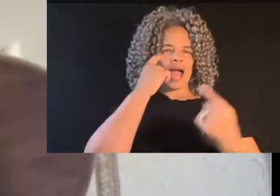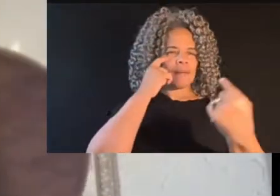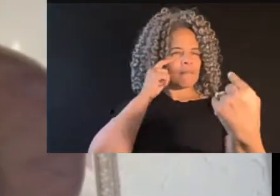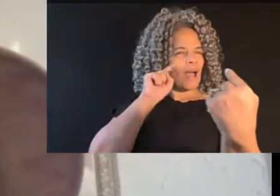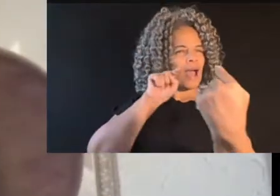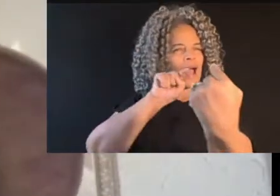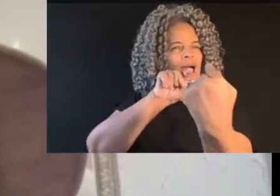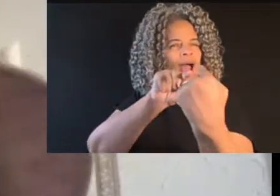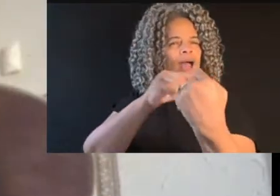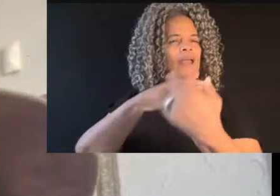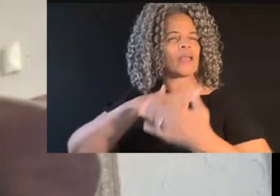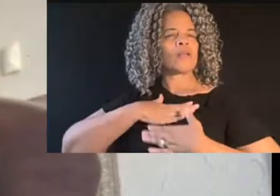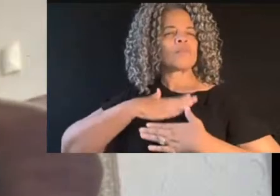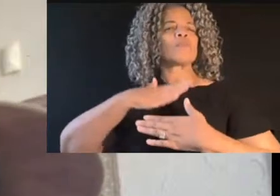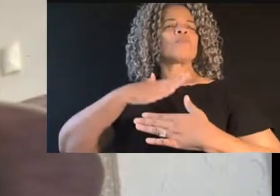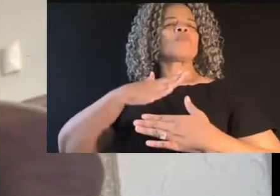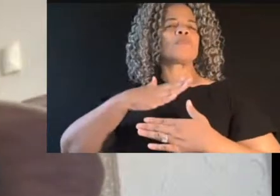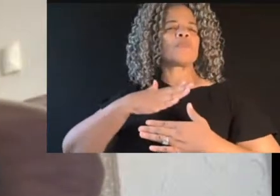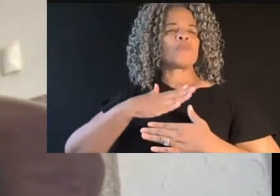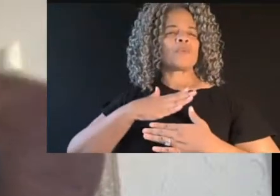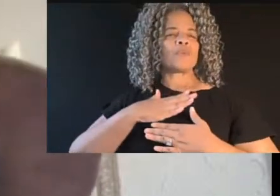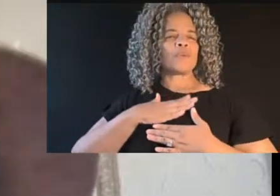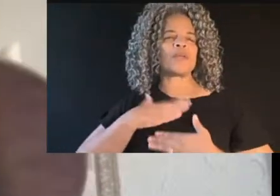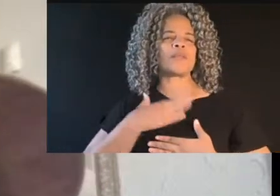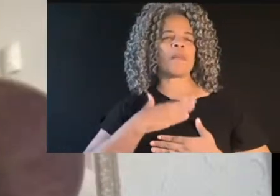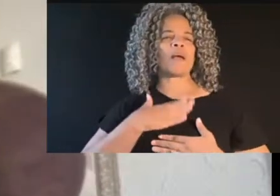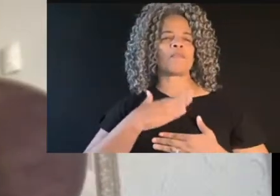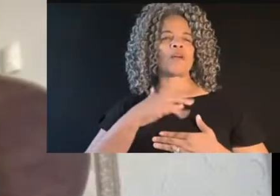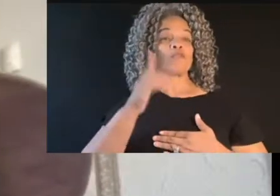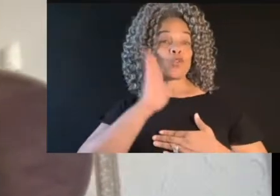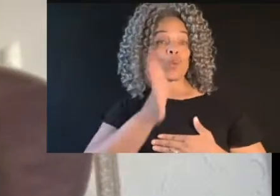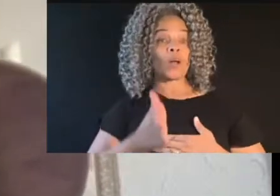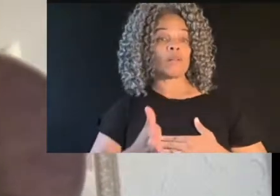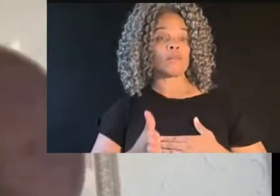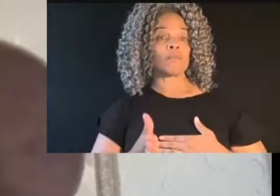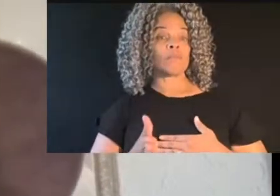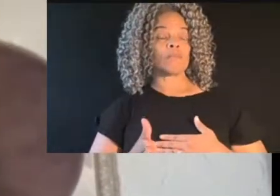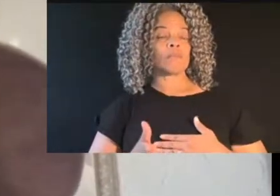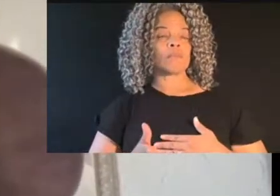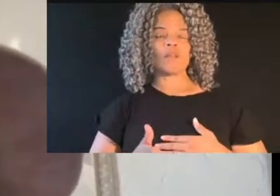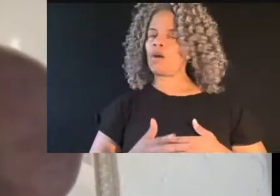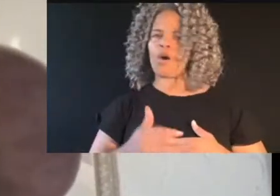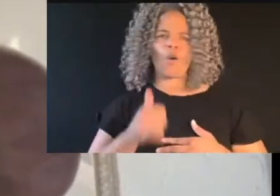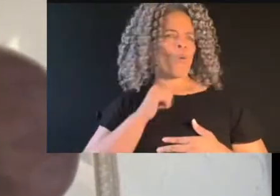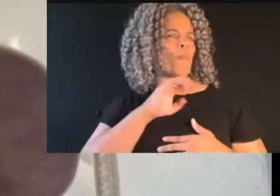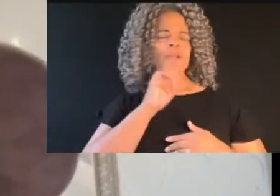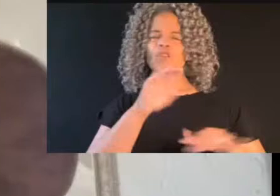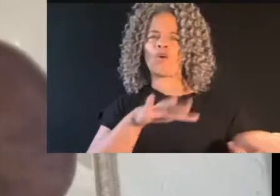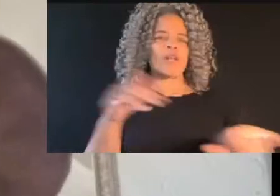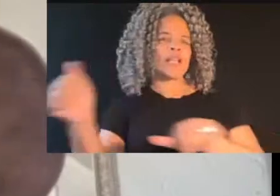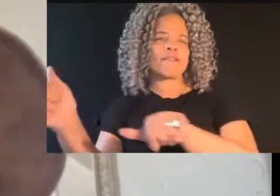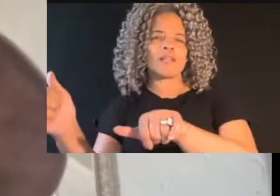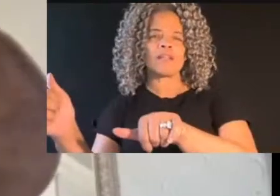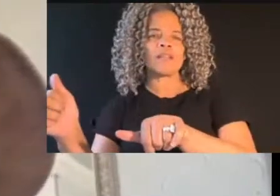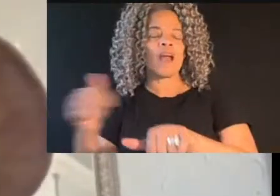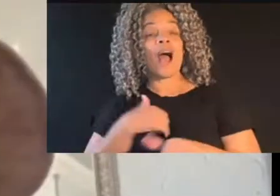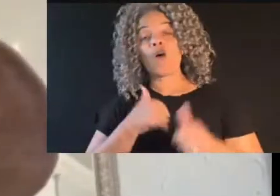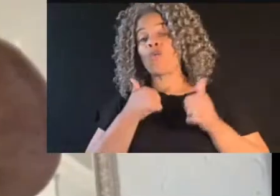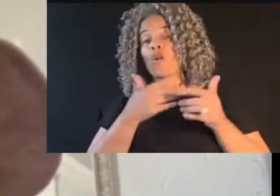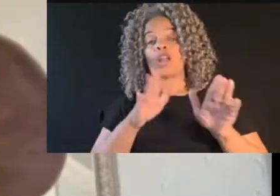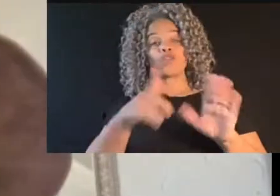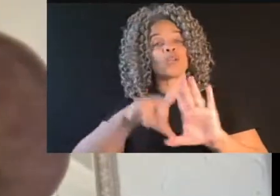breathe my breath. You will. Won't be no leaving. I won't let you get